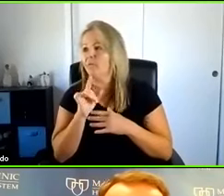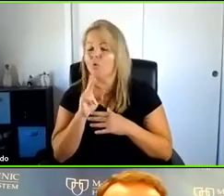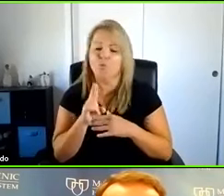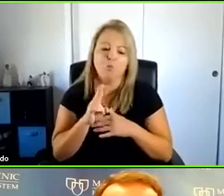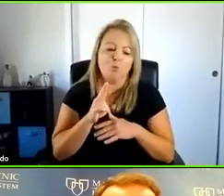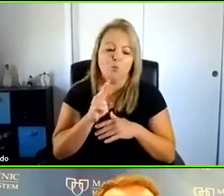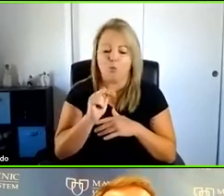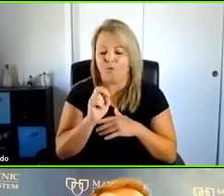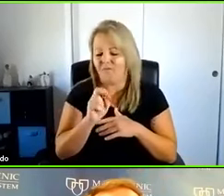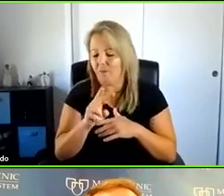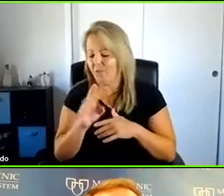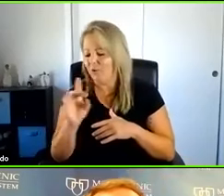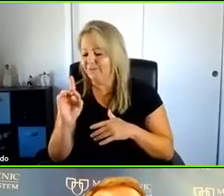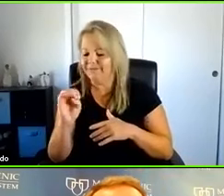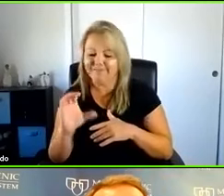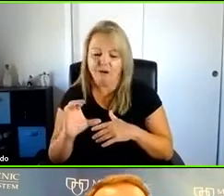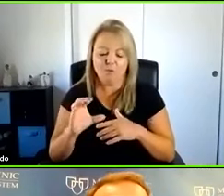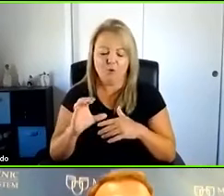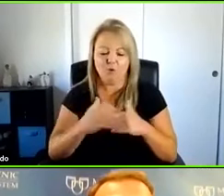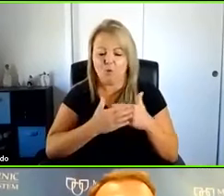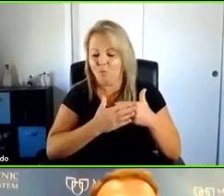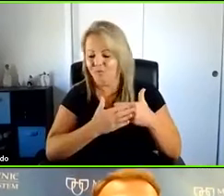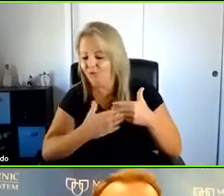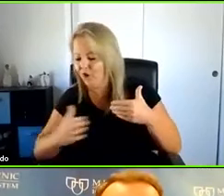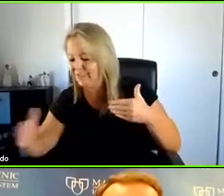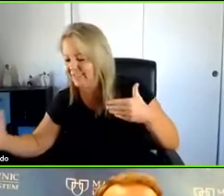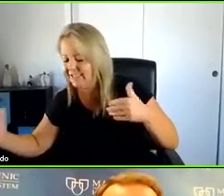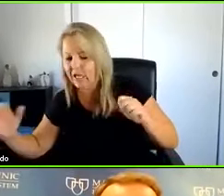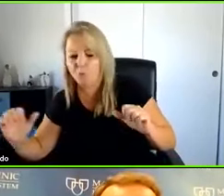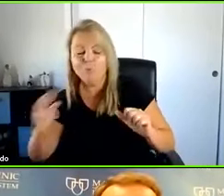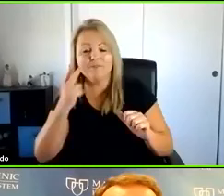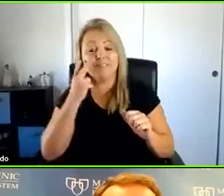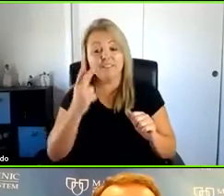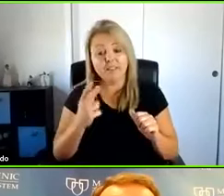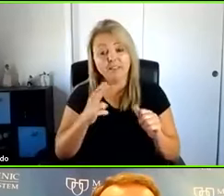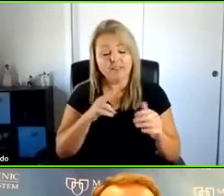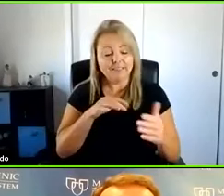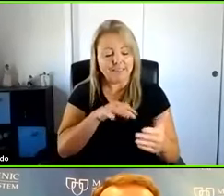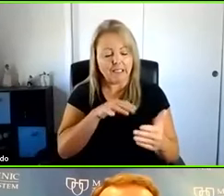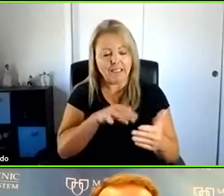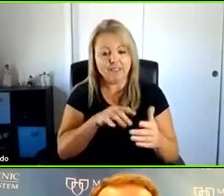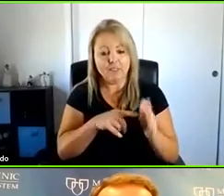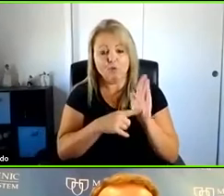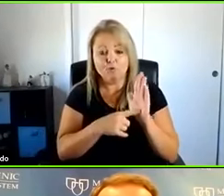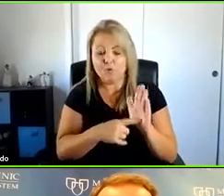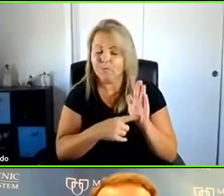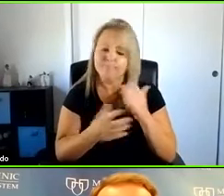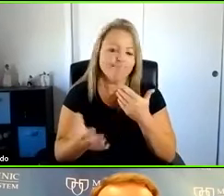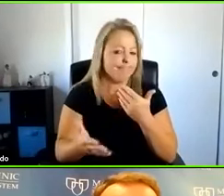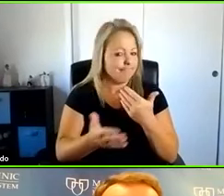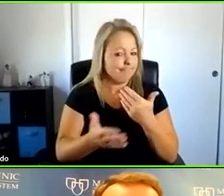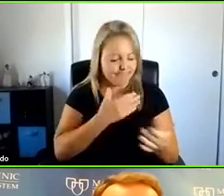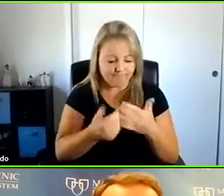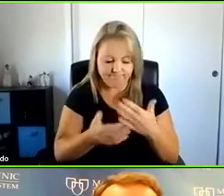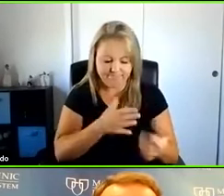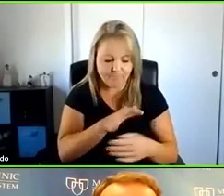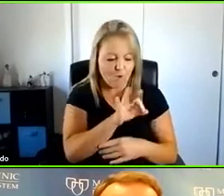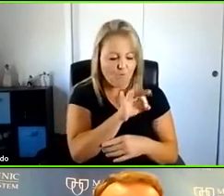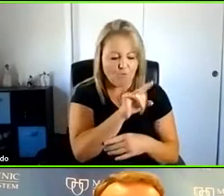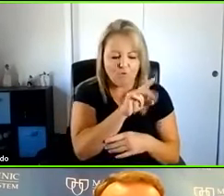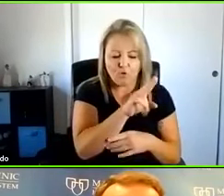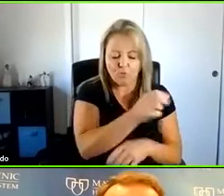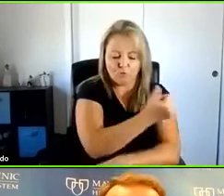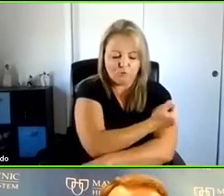November or December, so it lasts through the whole season. And we've seen studies that show that whether you get your flu shot in September